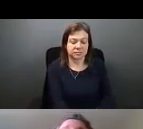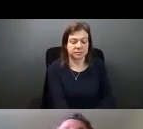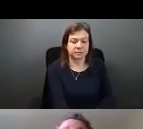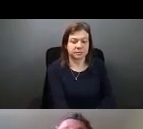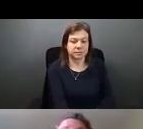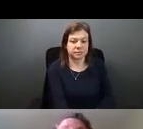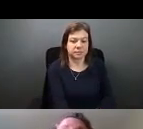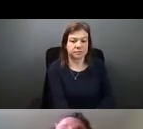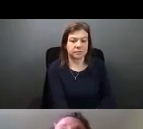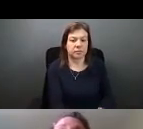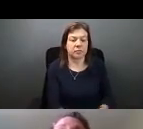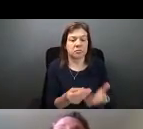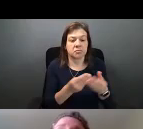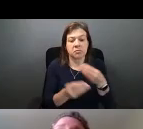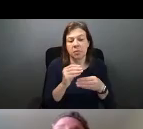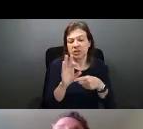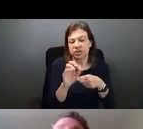The budget format.